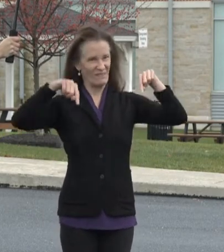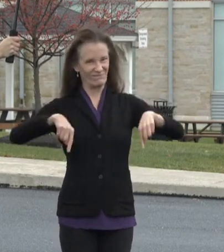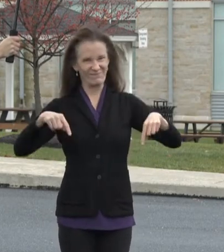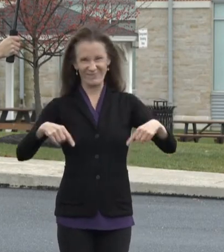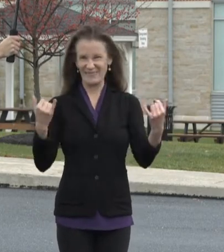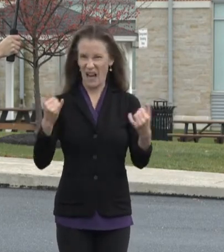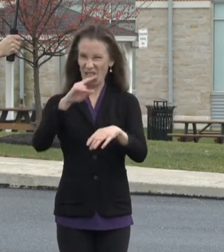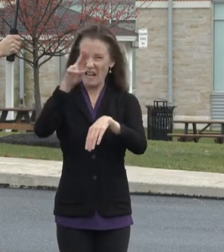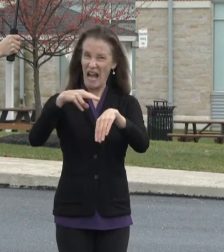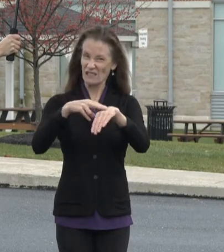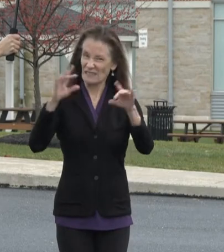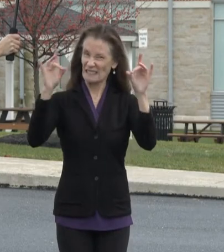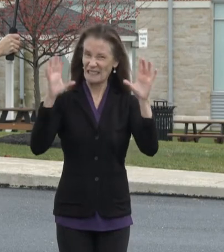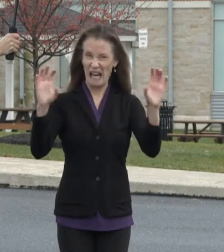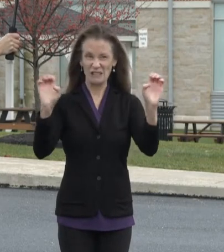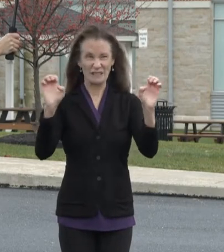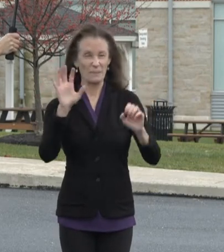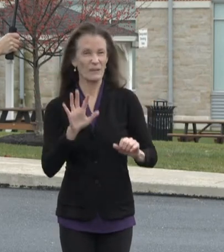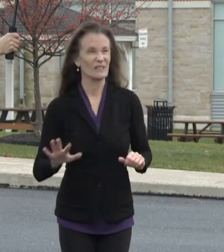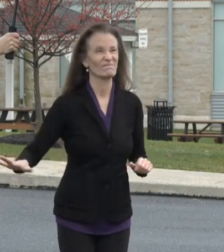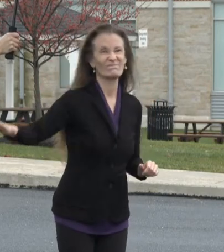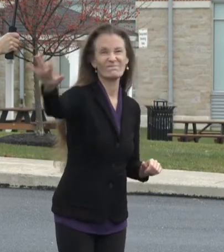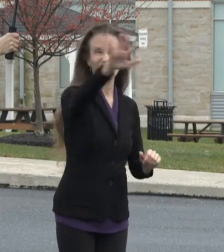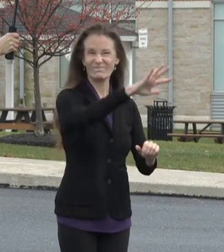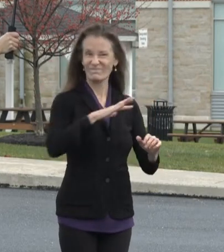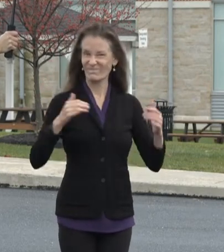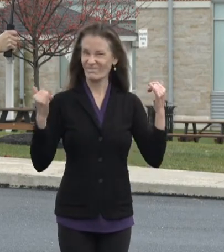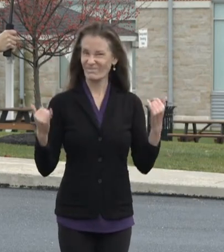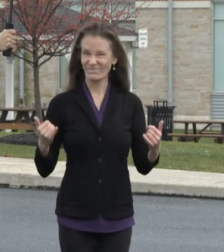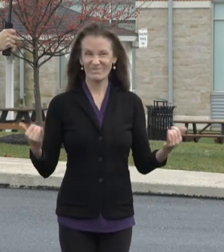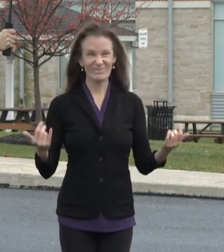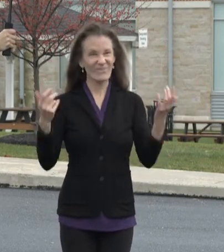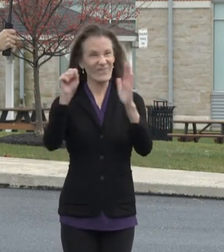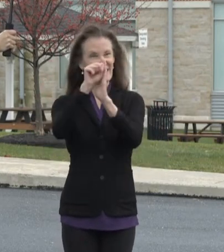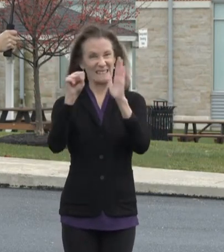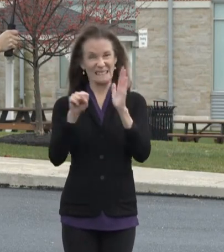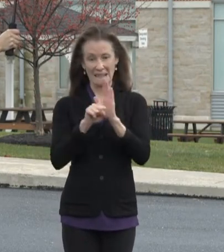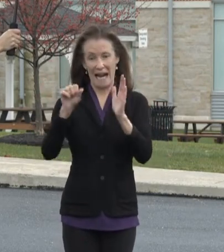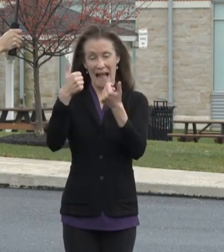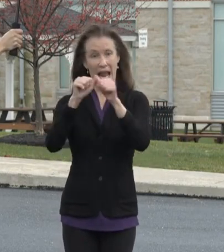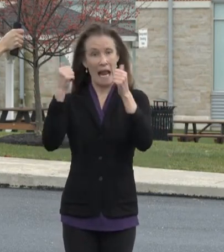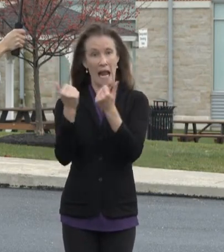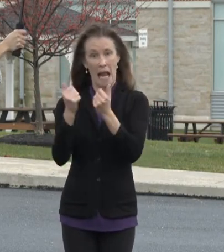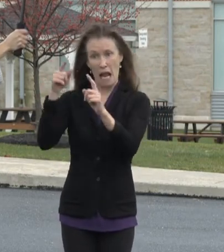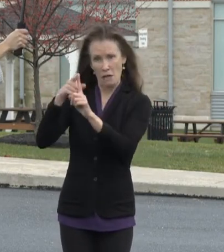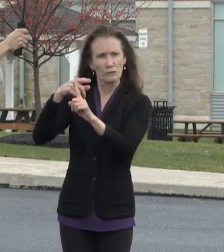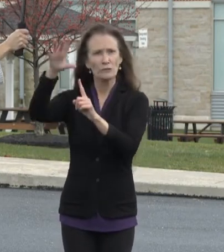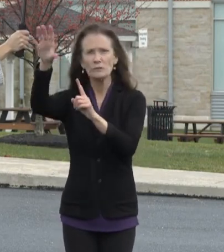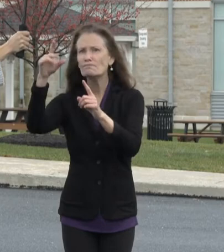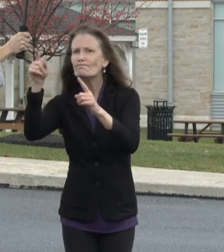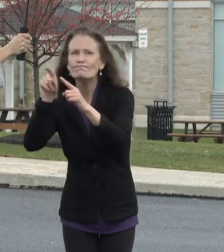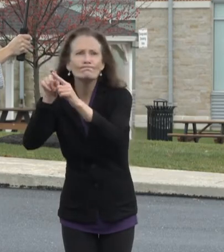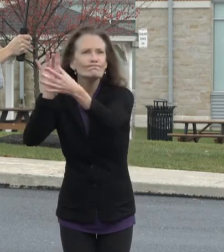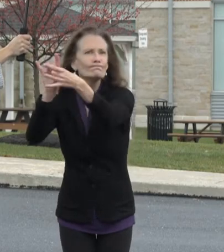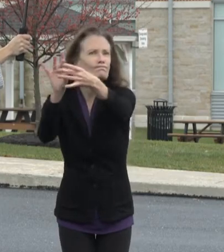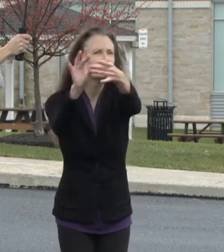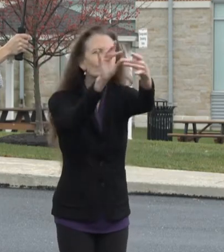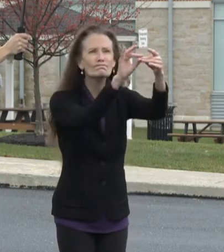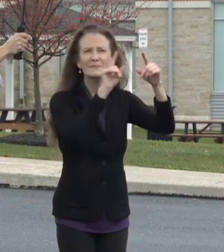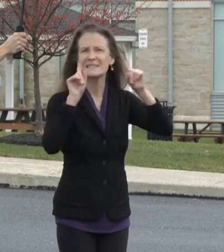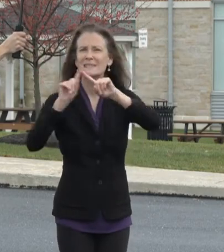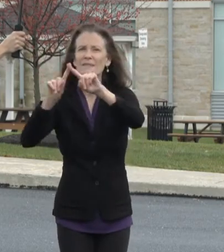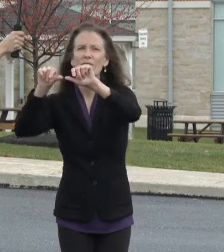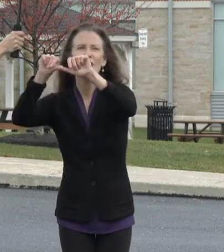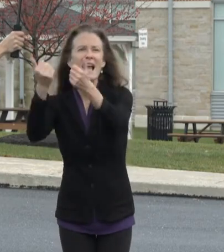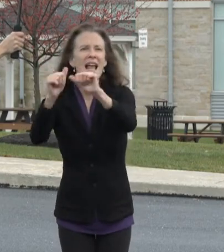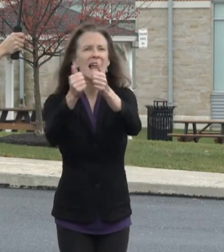usually primarily led by a specific state agency, but multiple state agencies and other stakeholders or groups may support